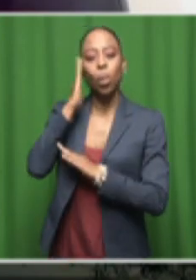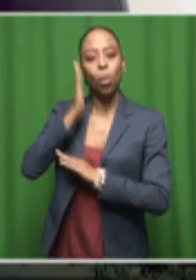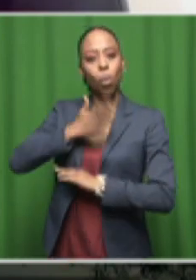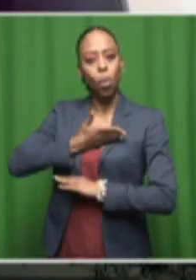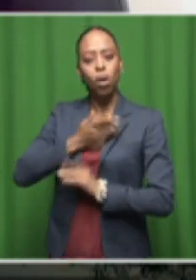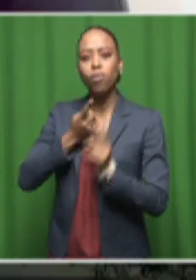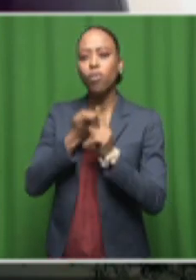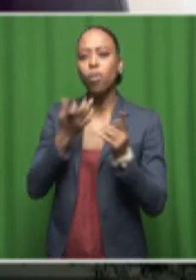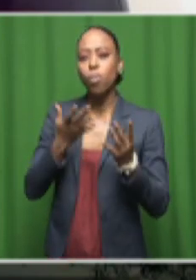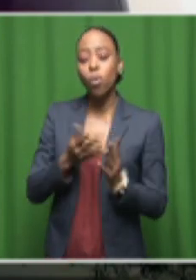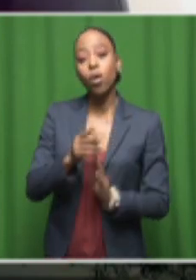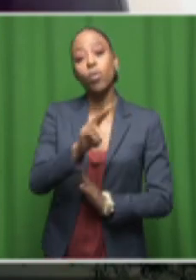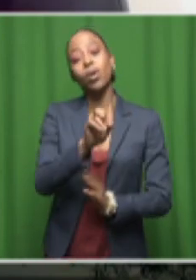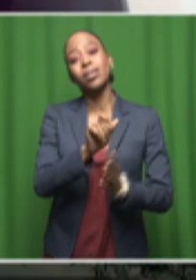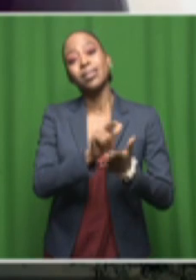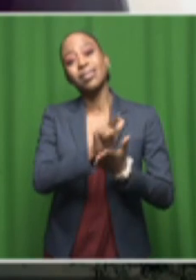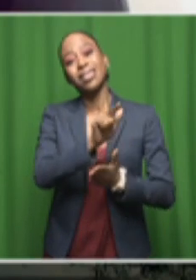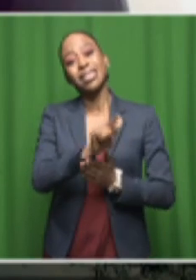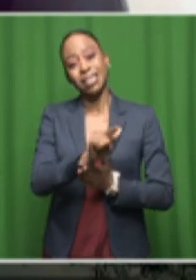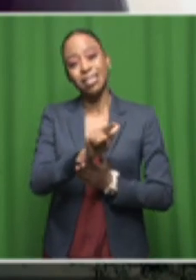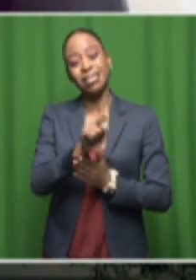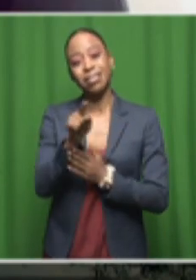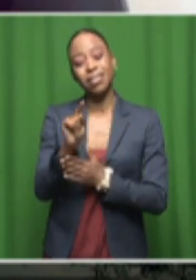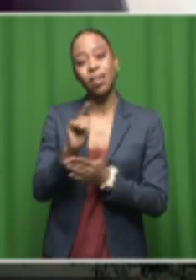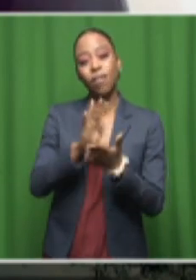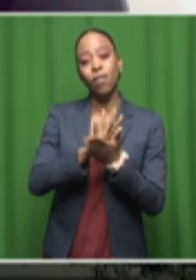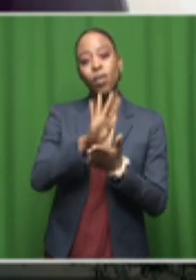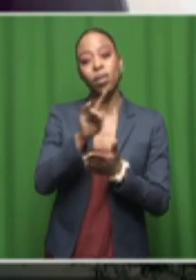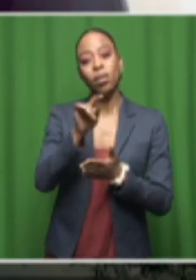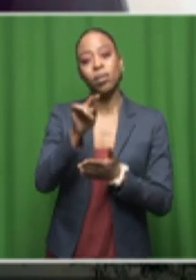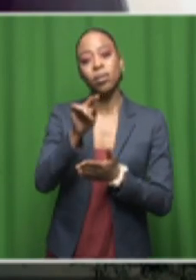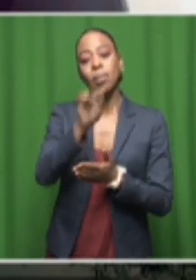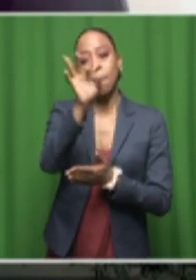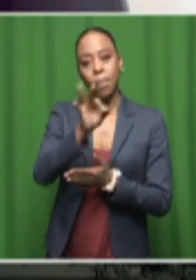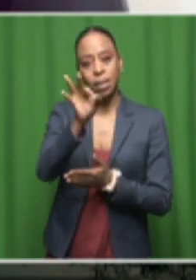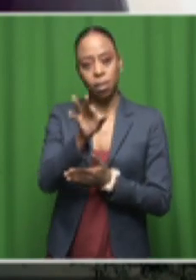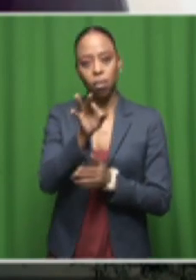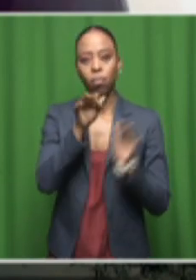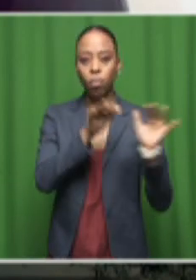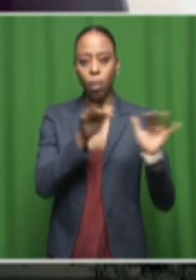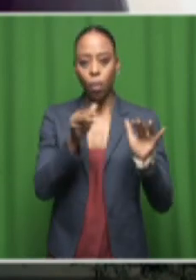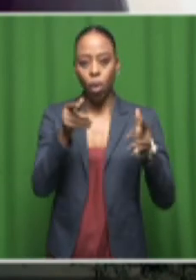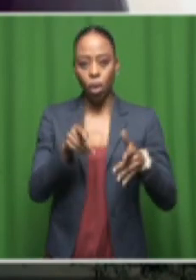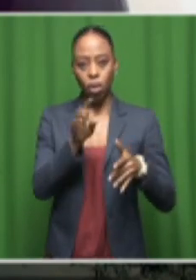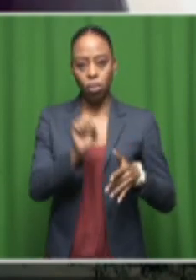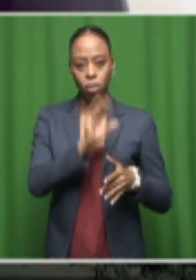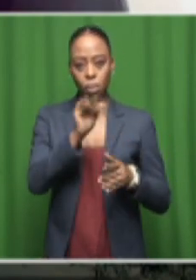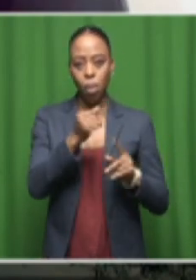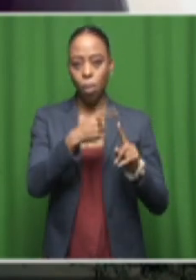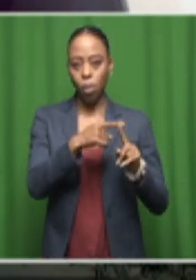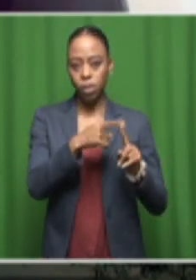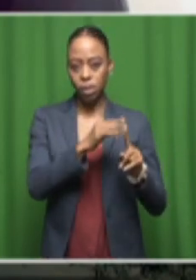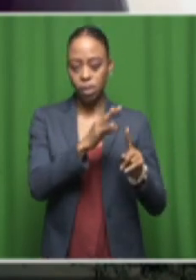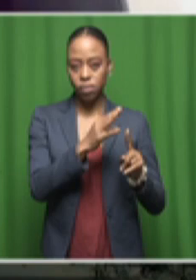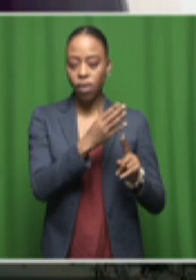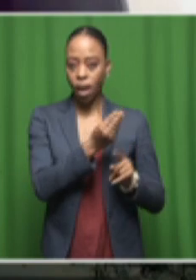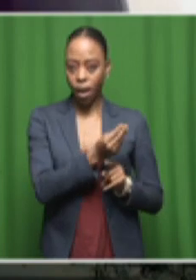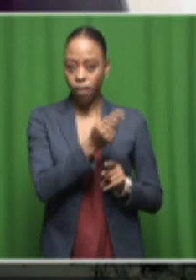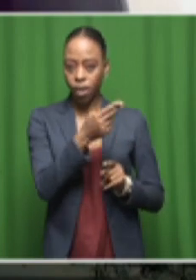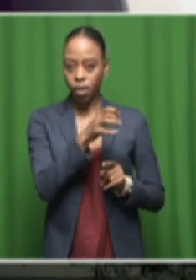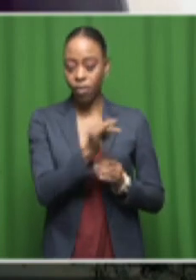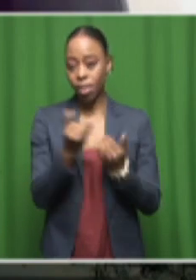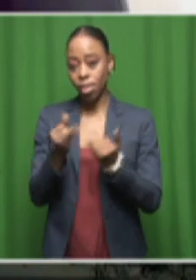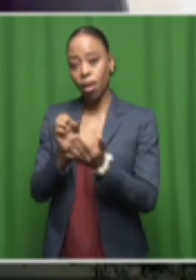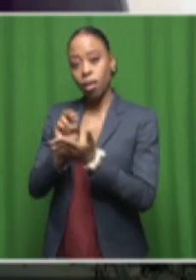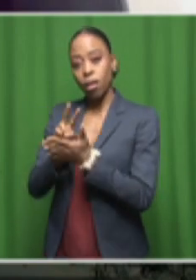come from. So 2017, we had 14% of the population that was HIV positive. Now we're at 12.7.